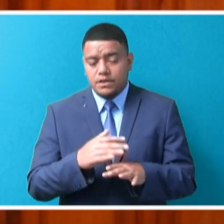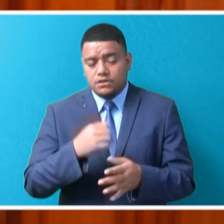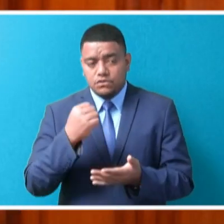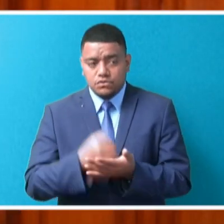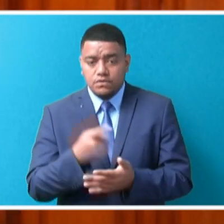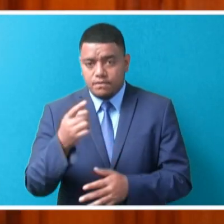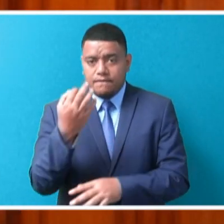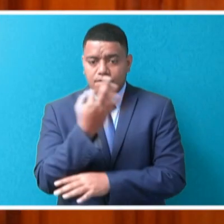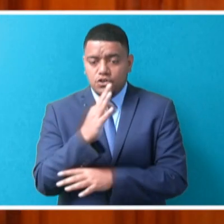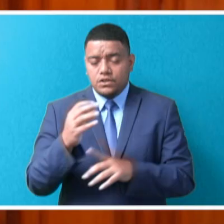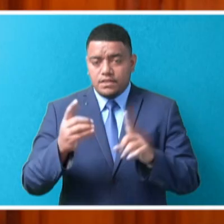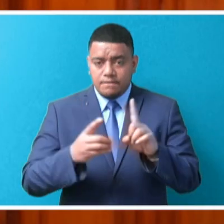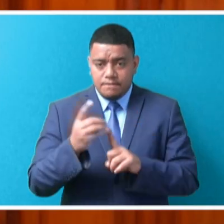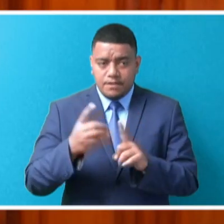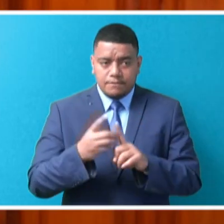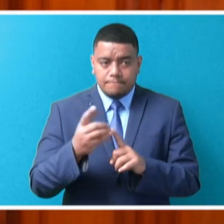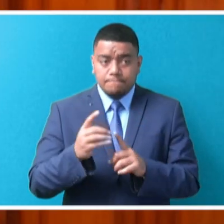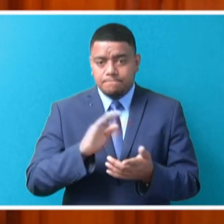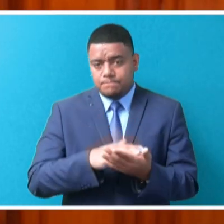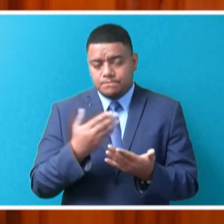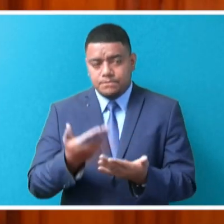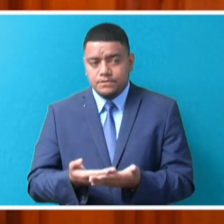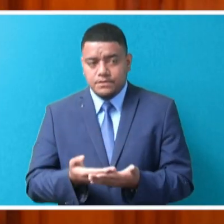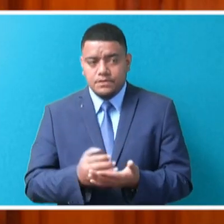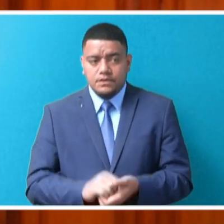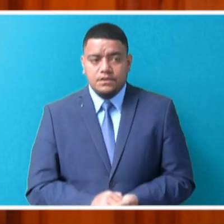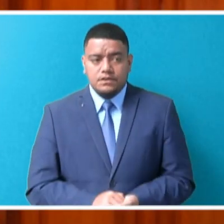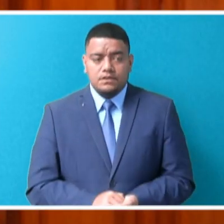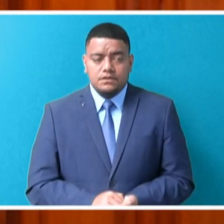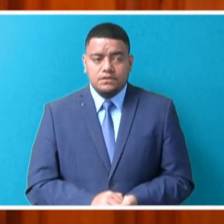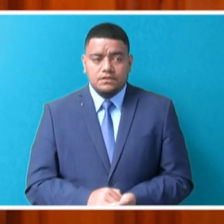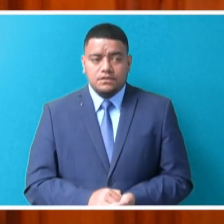forestry development translates into tangible